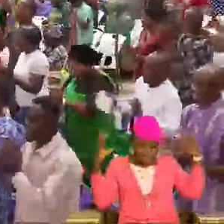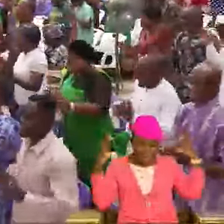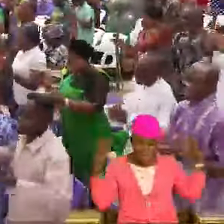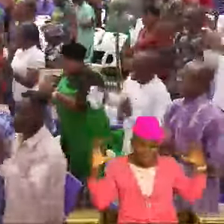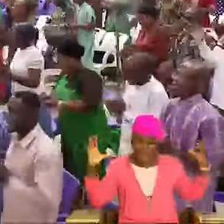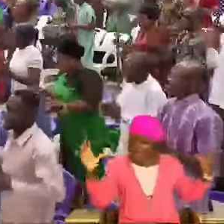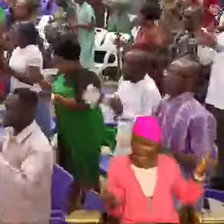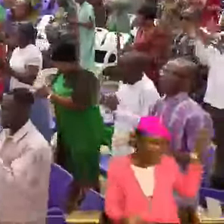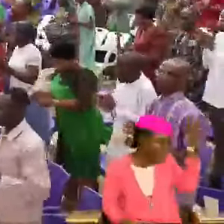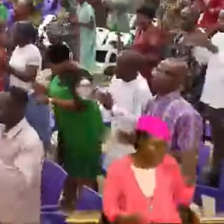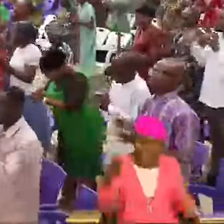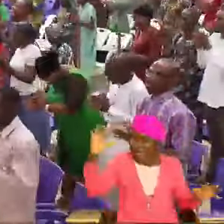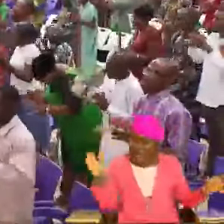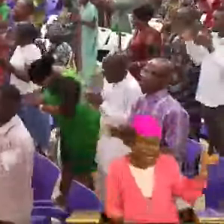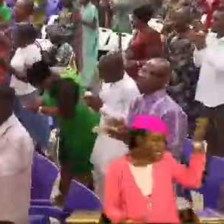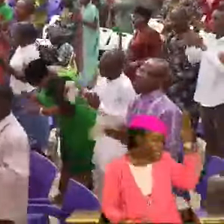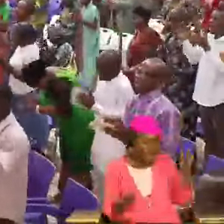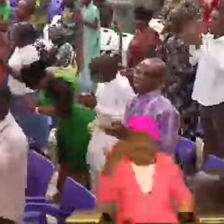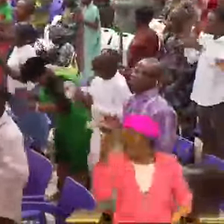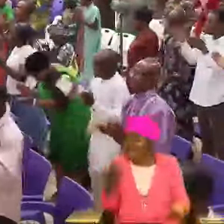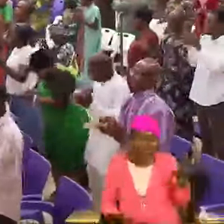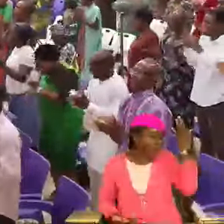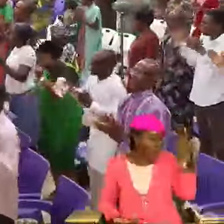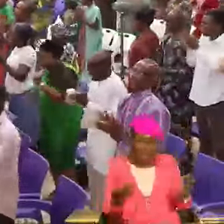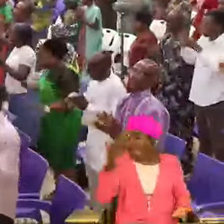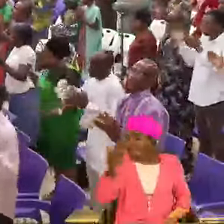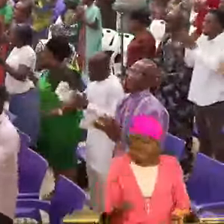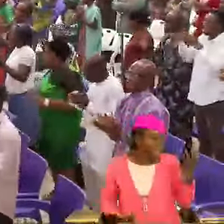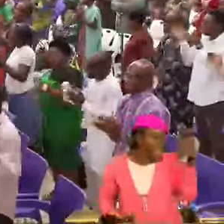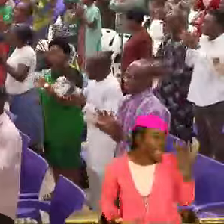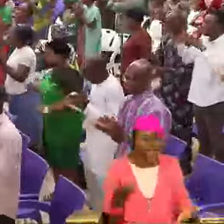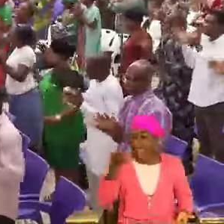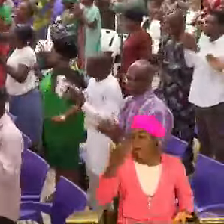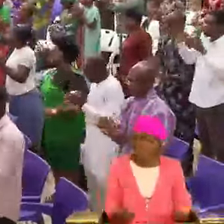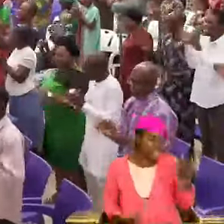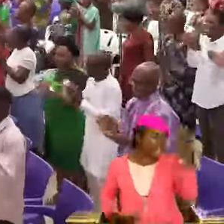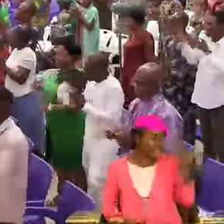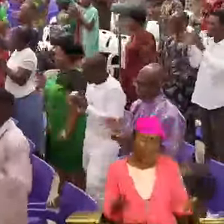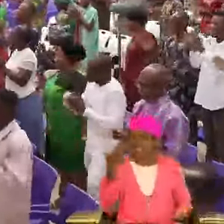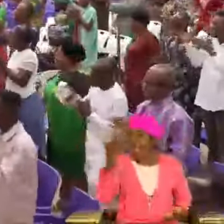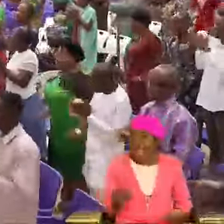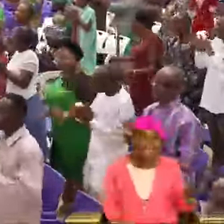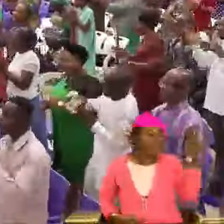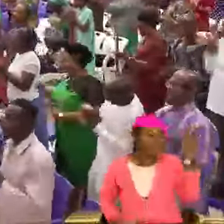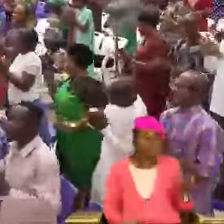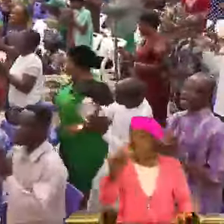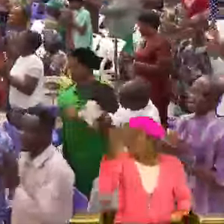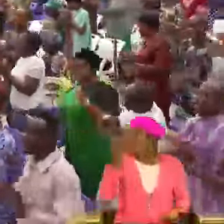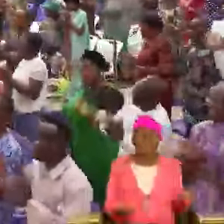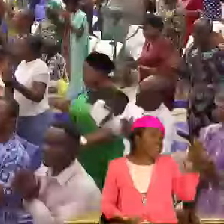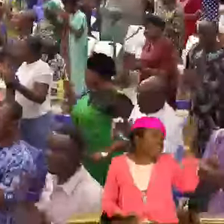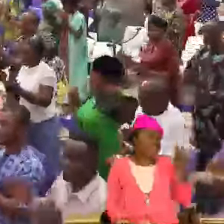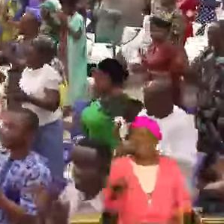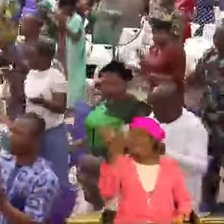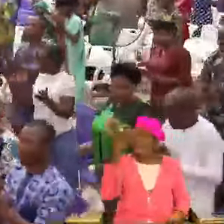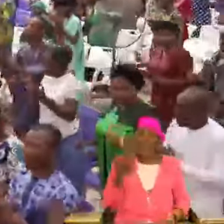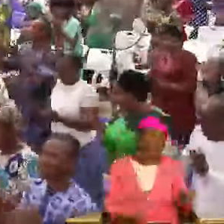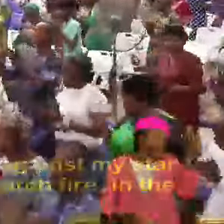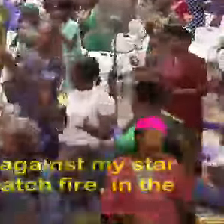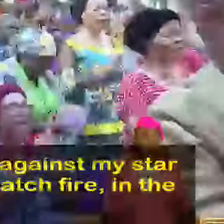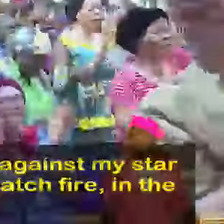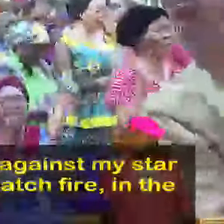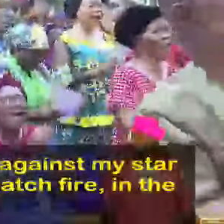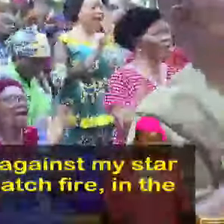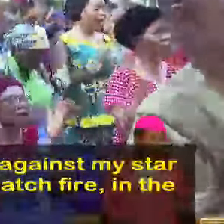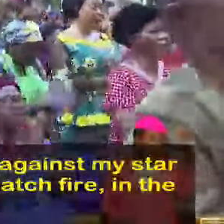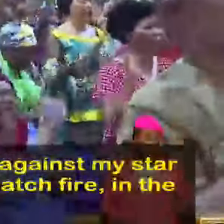Fire catch fire set them my blaz every Wicked vit every Wicked